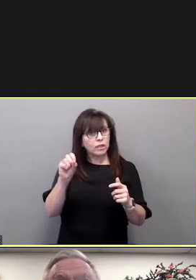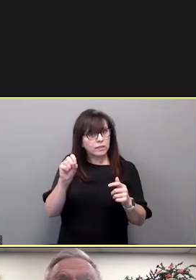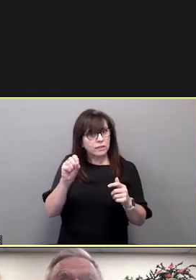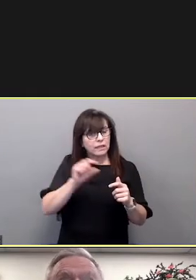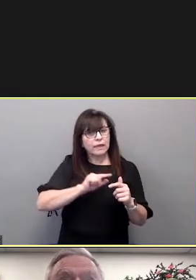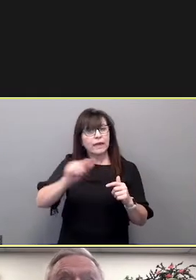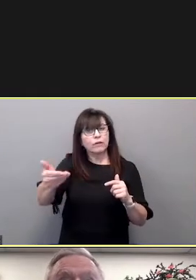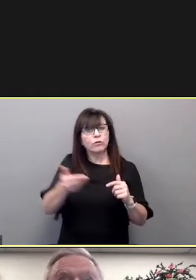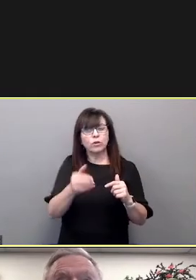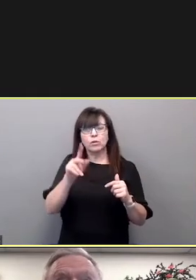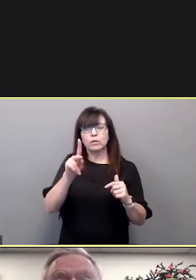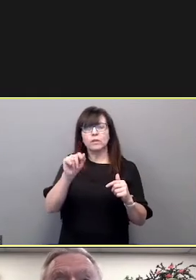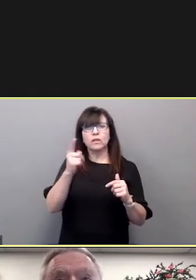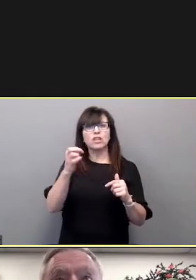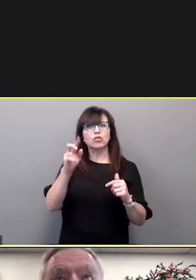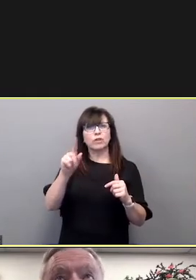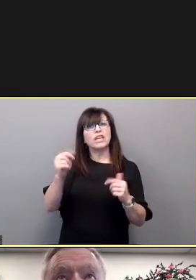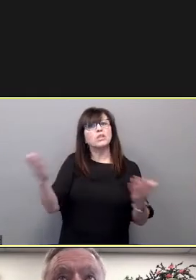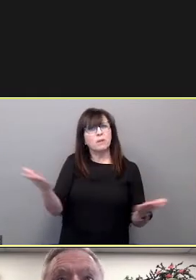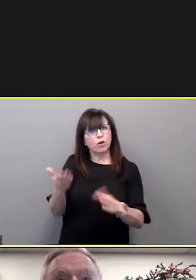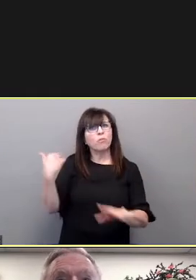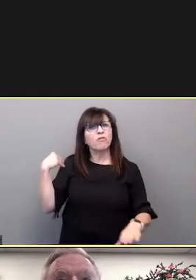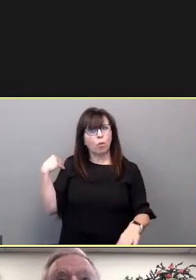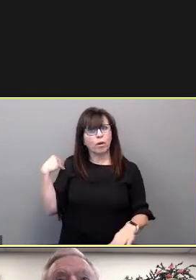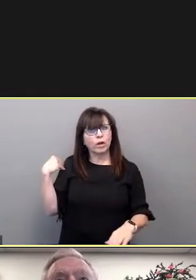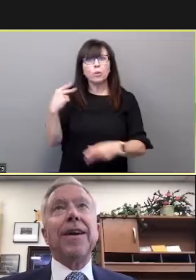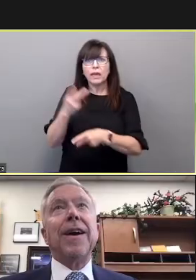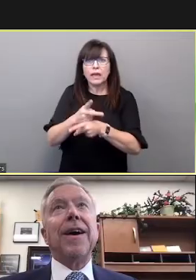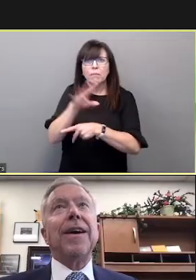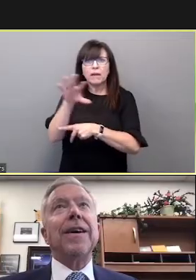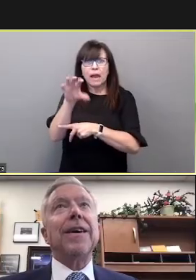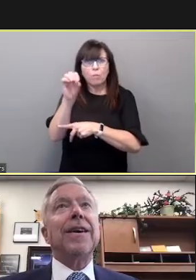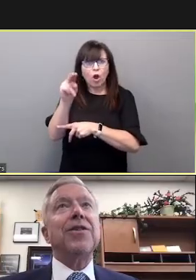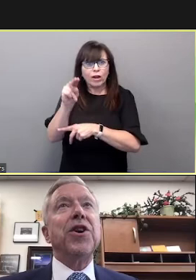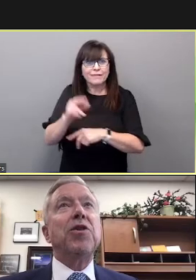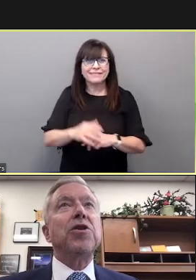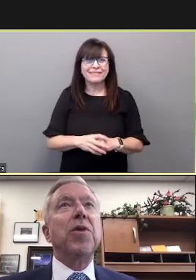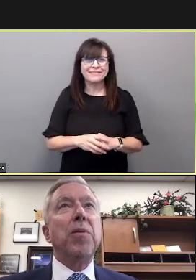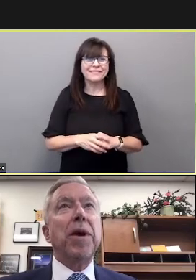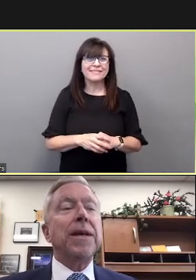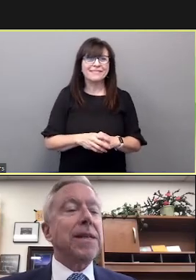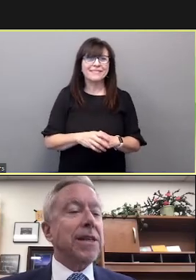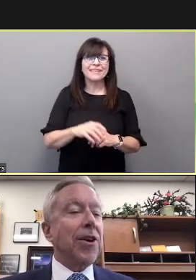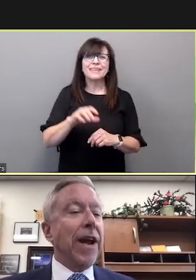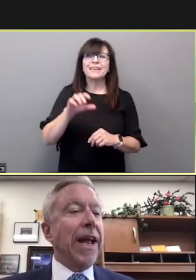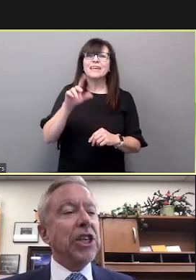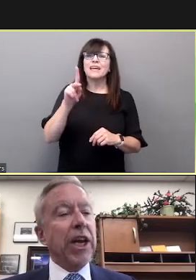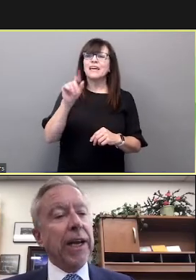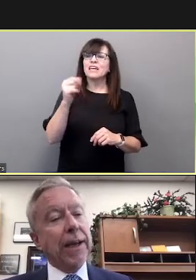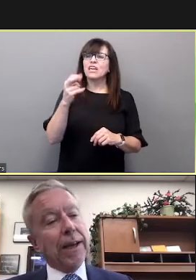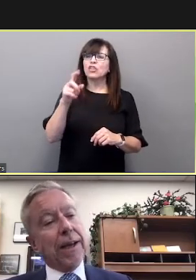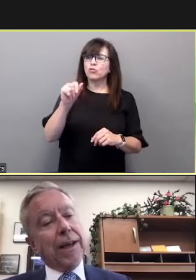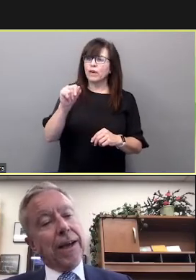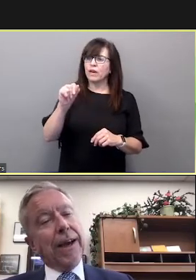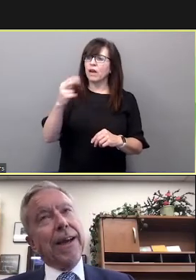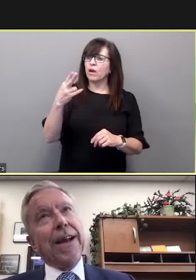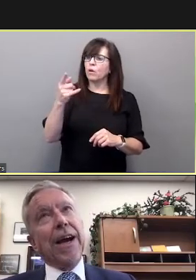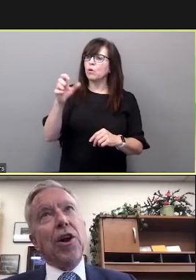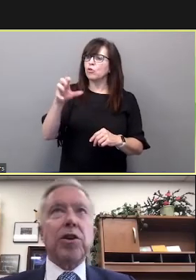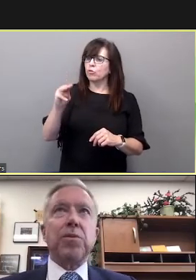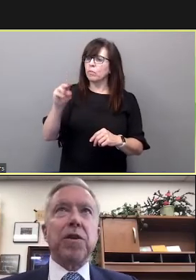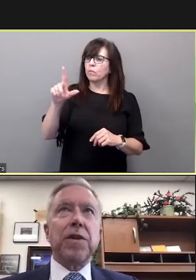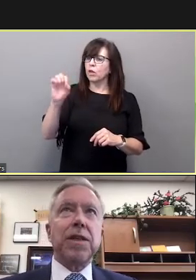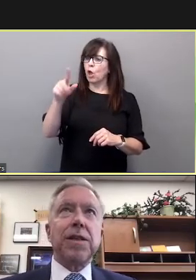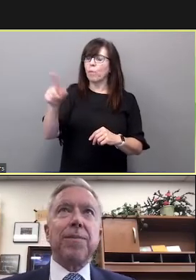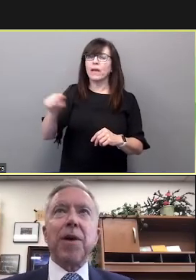She's been on previous press conferences. You can keep your camera on, Katrina. Katrina Hochram Lopez is our Aging and